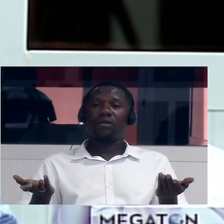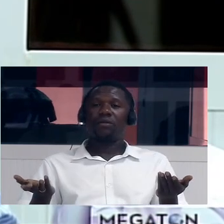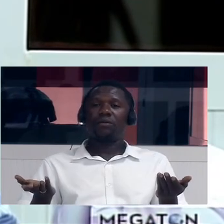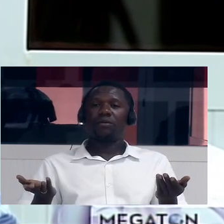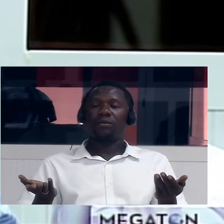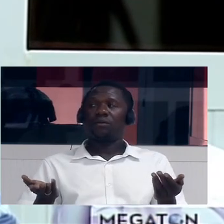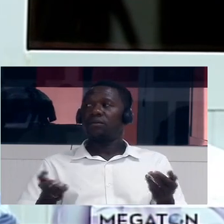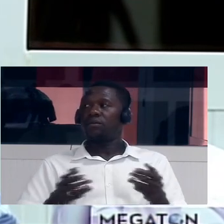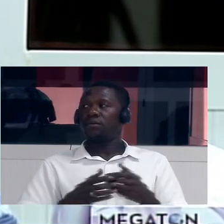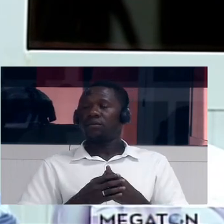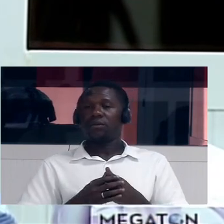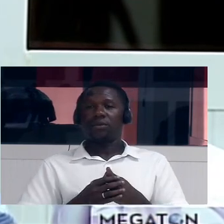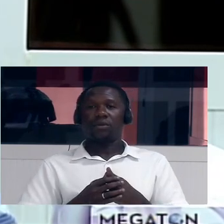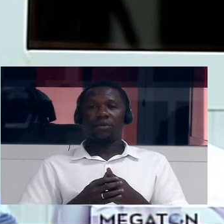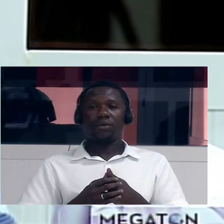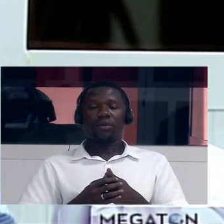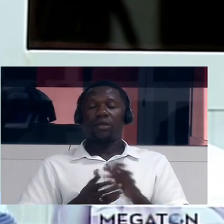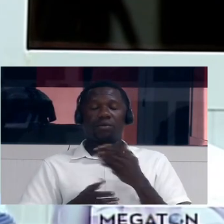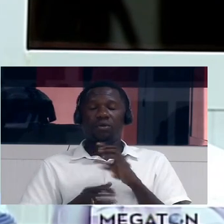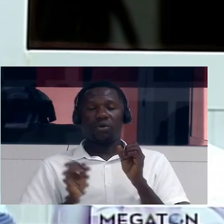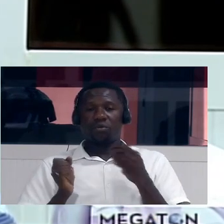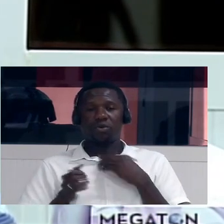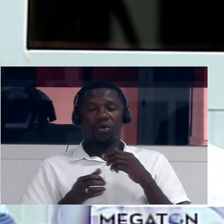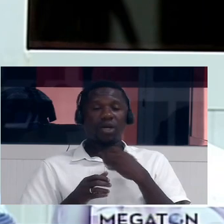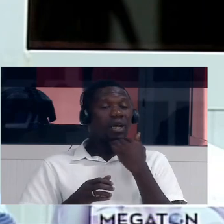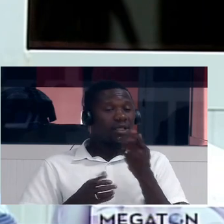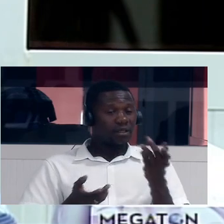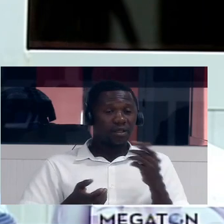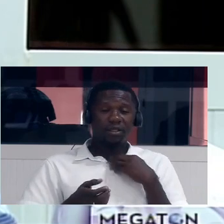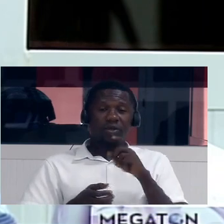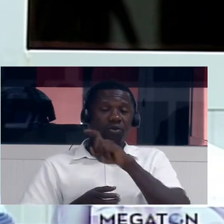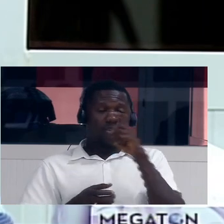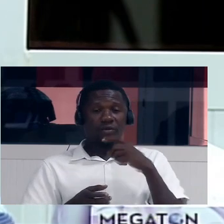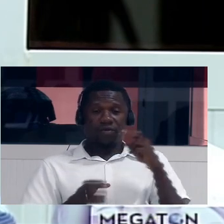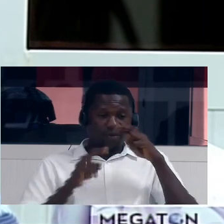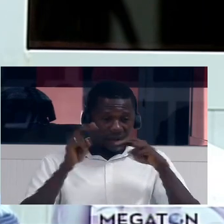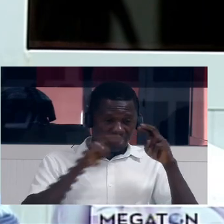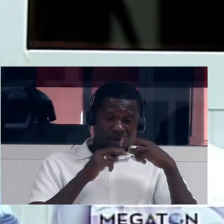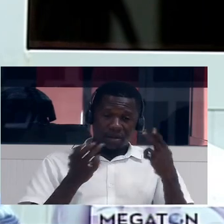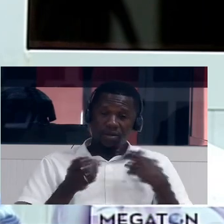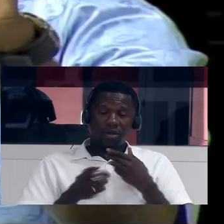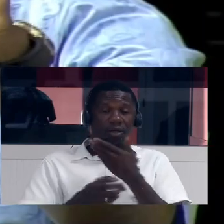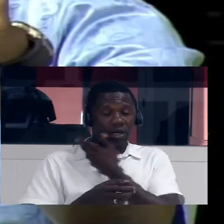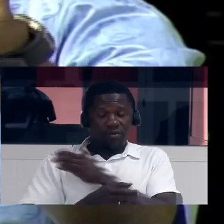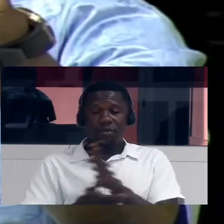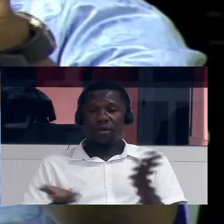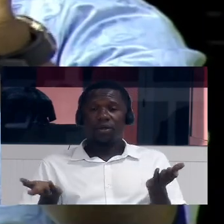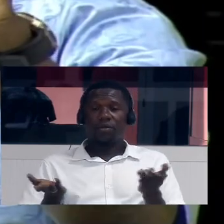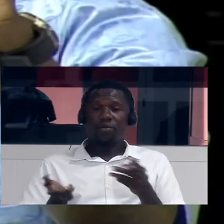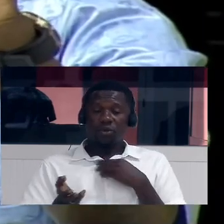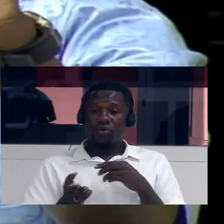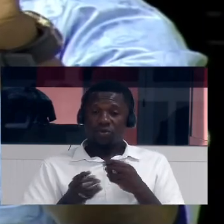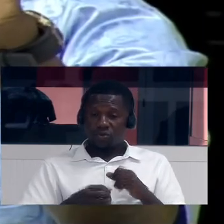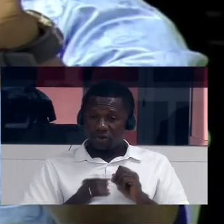It would have been to know because I inquired. This question of finding out is what led to my exit. But did you order an